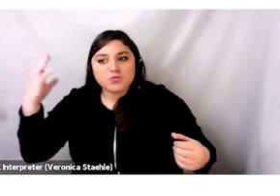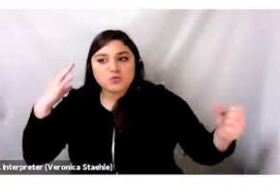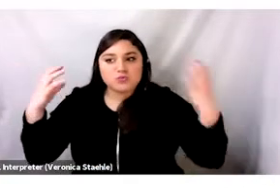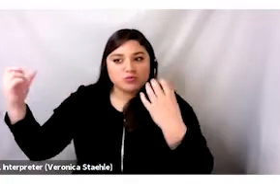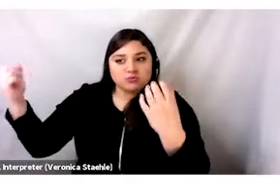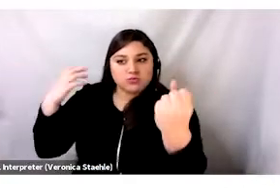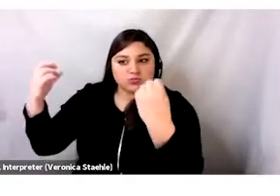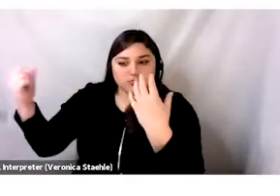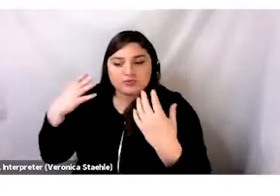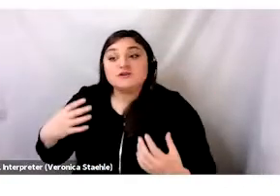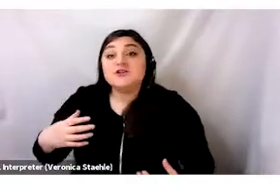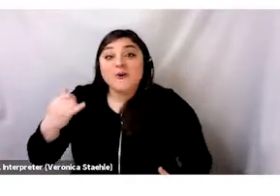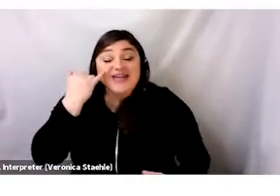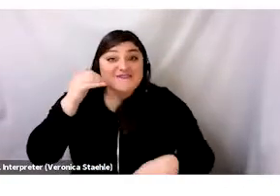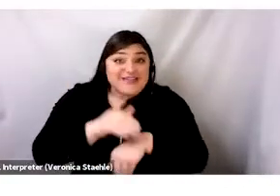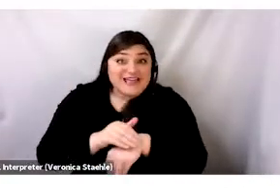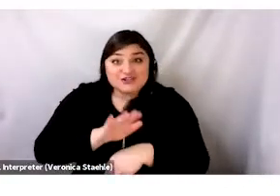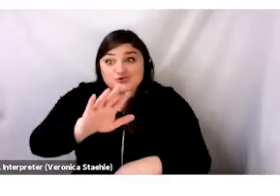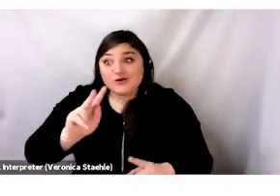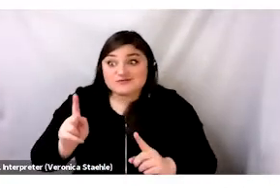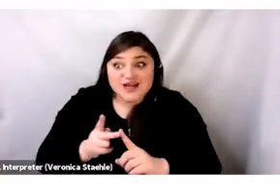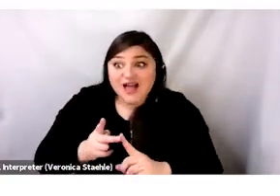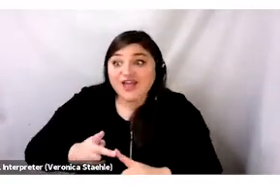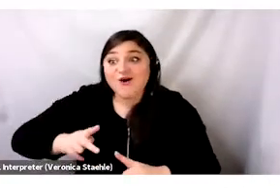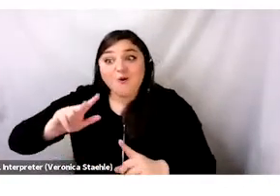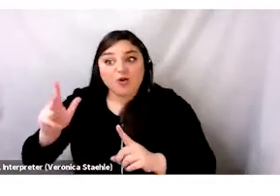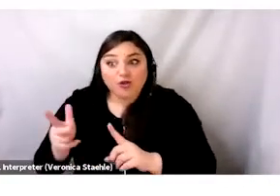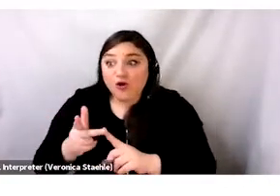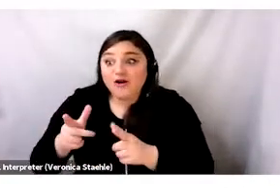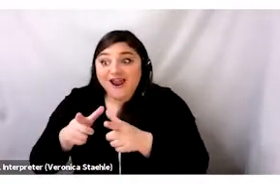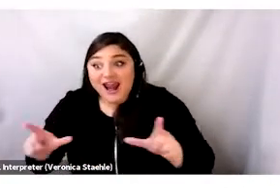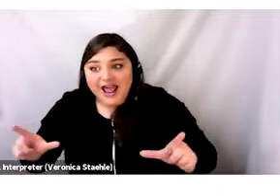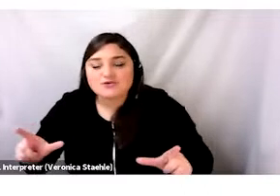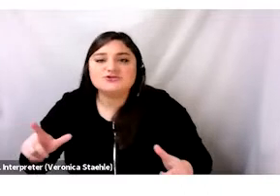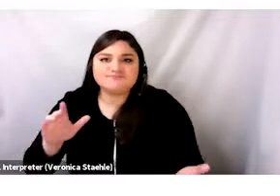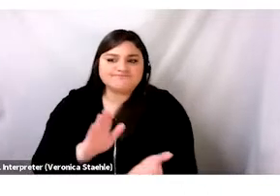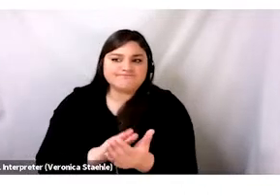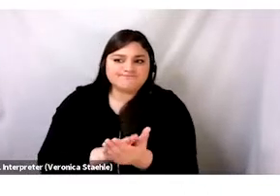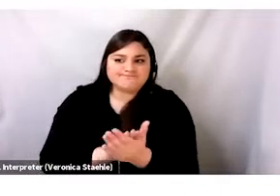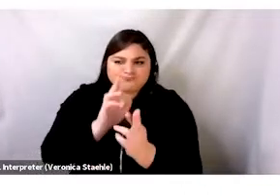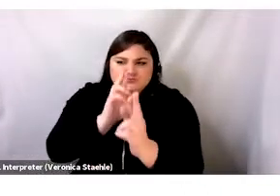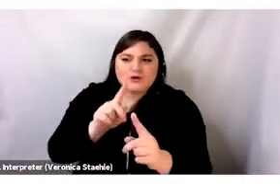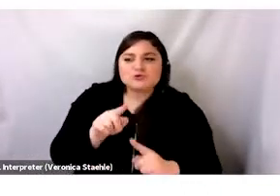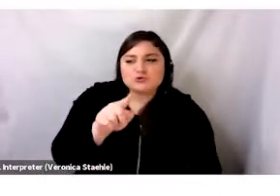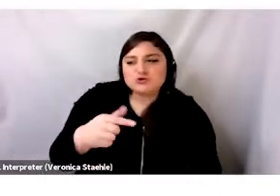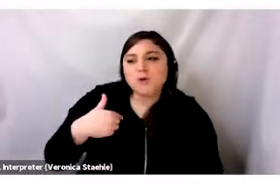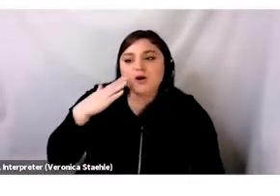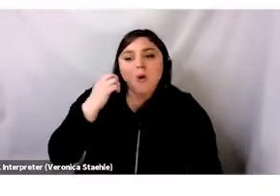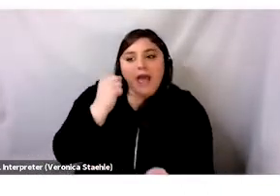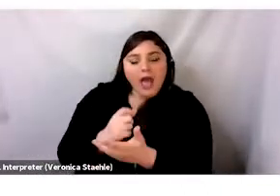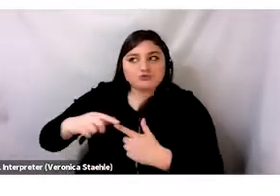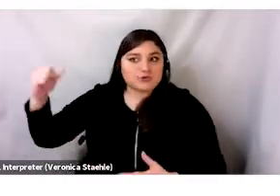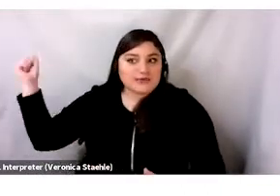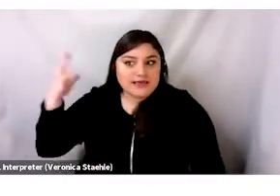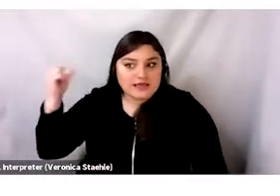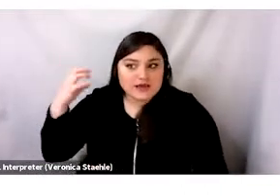English is your second or third language. It's always wonderful to have all of those different linguistic